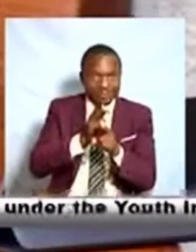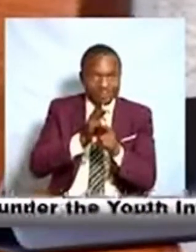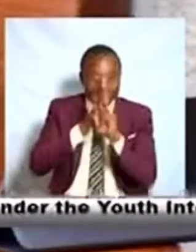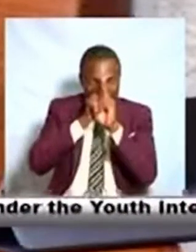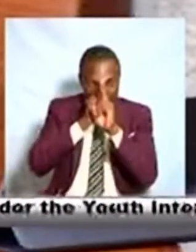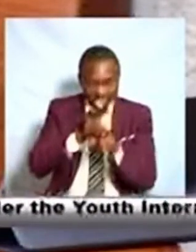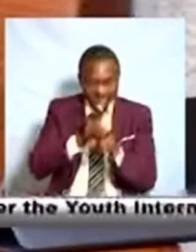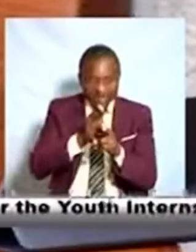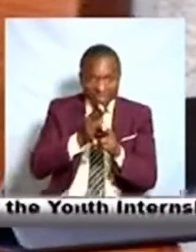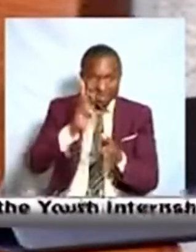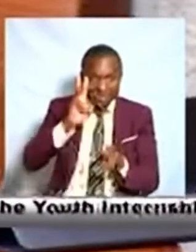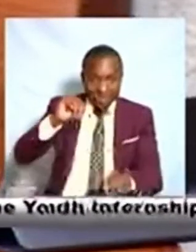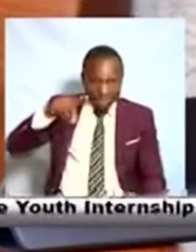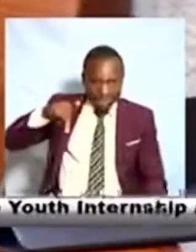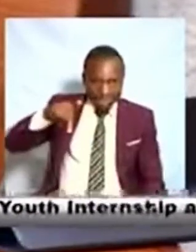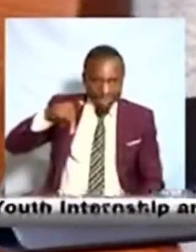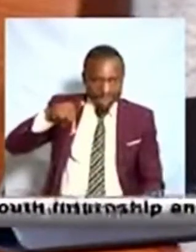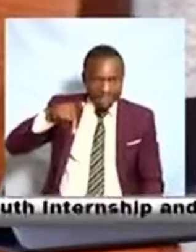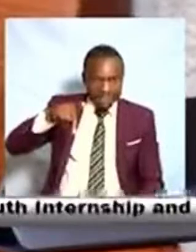Member for